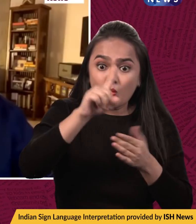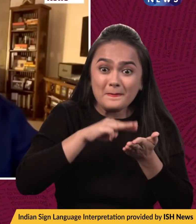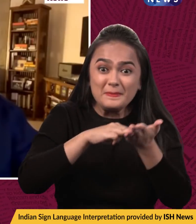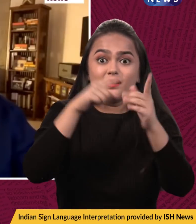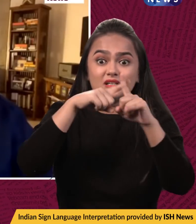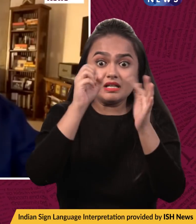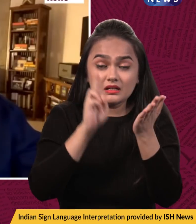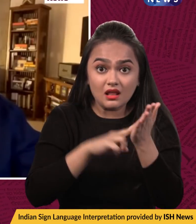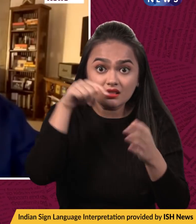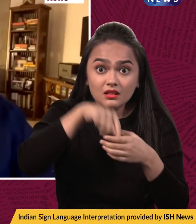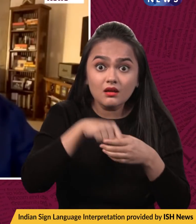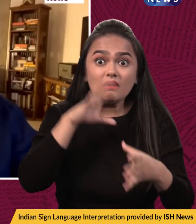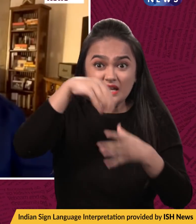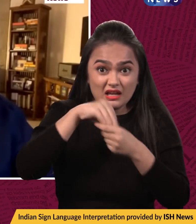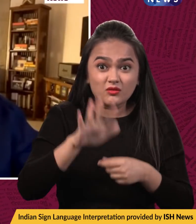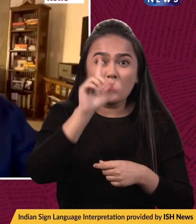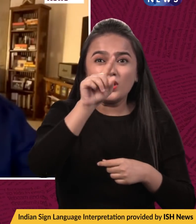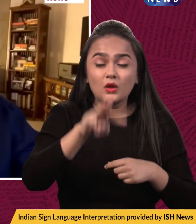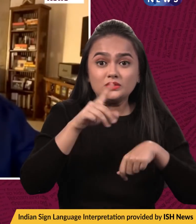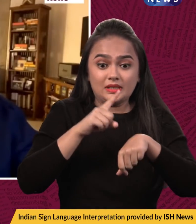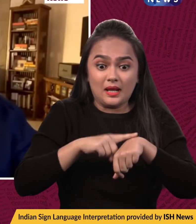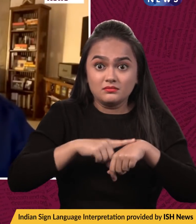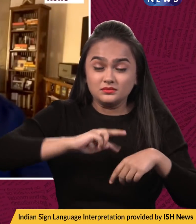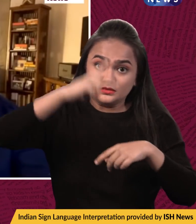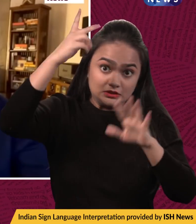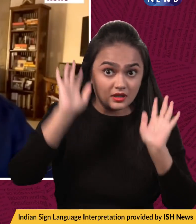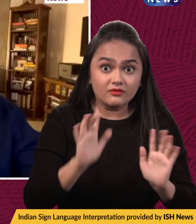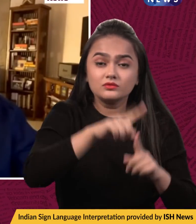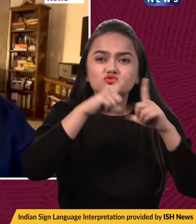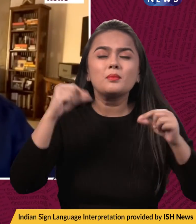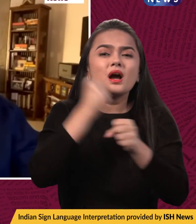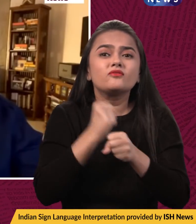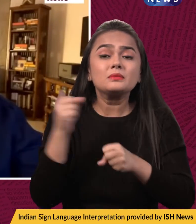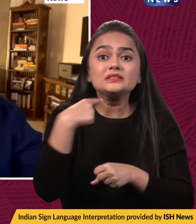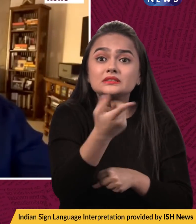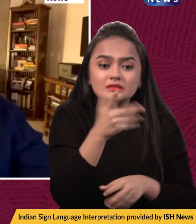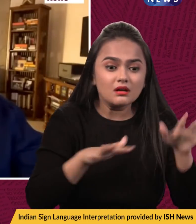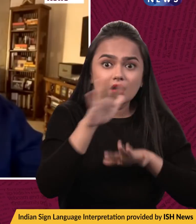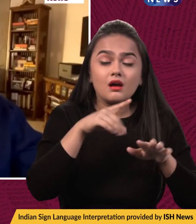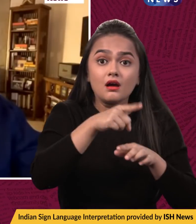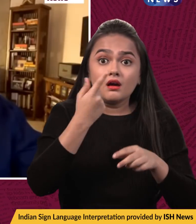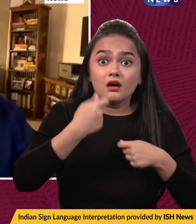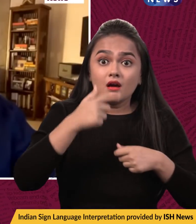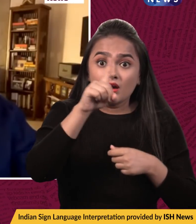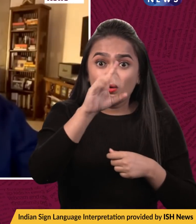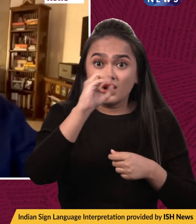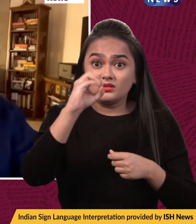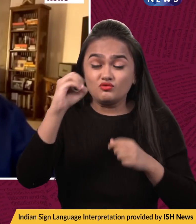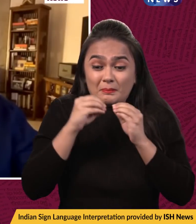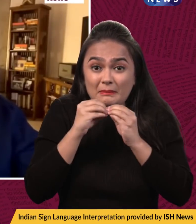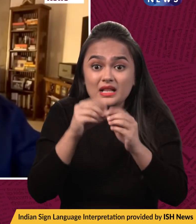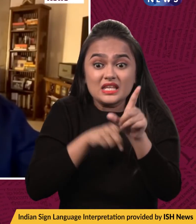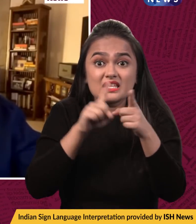tons of water are being stored in 1,000 tanks at the site. The Japanese government incurs an annual cost of 100 billion